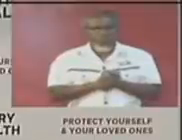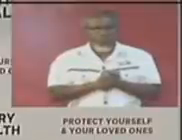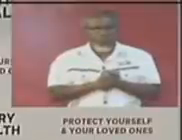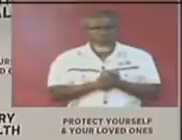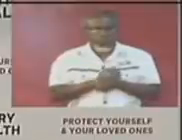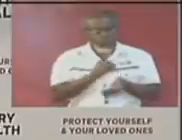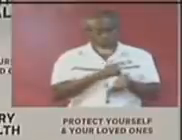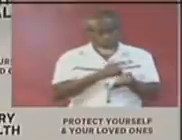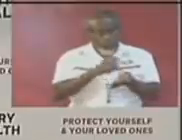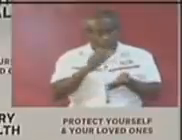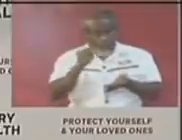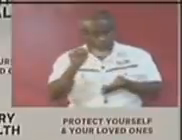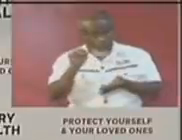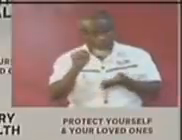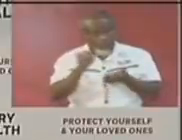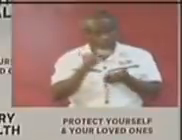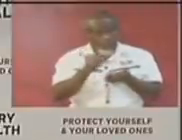please.